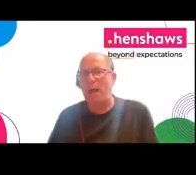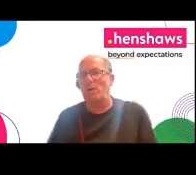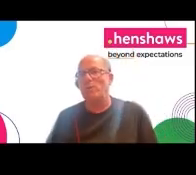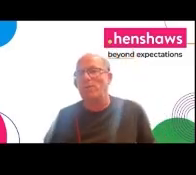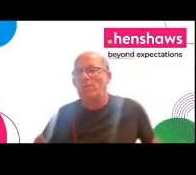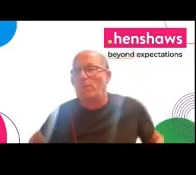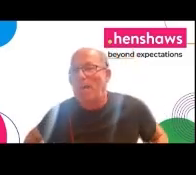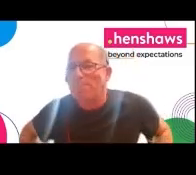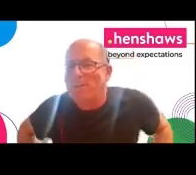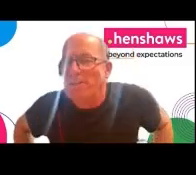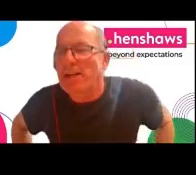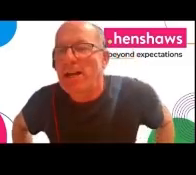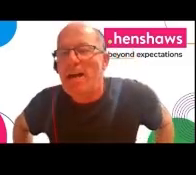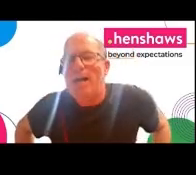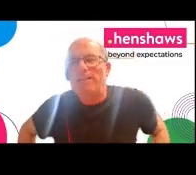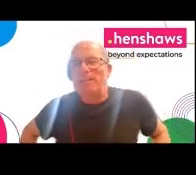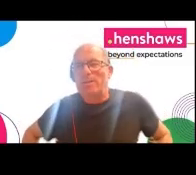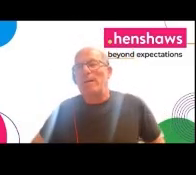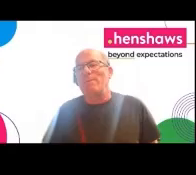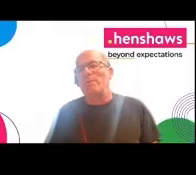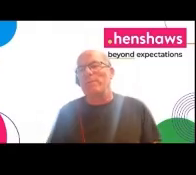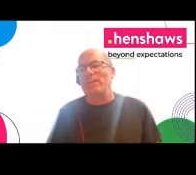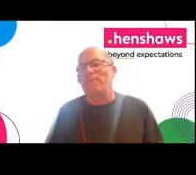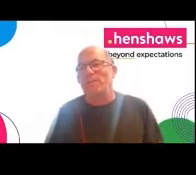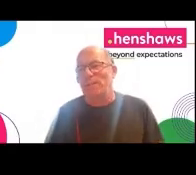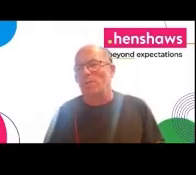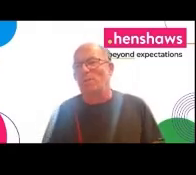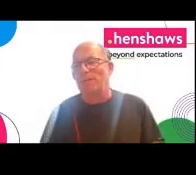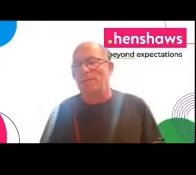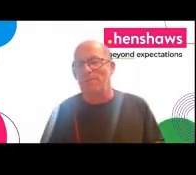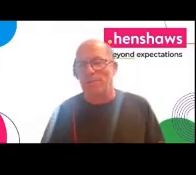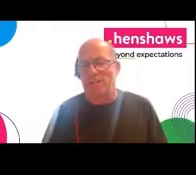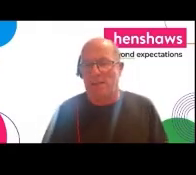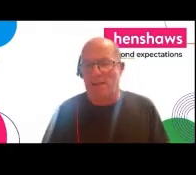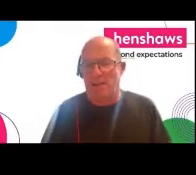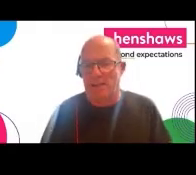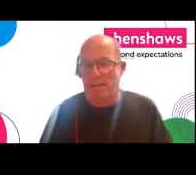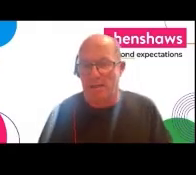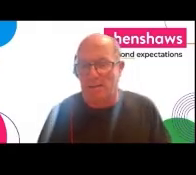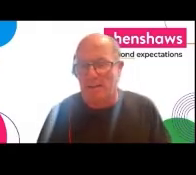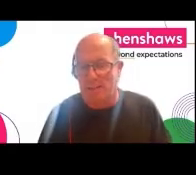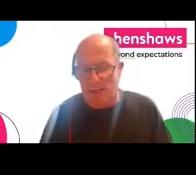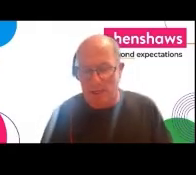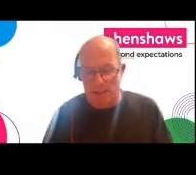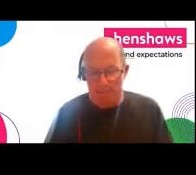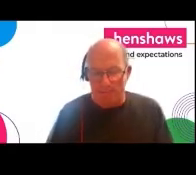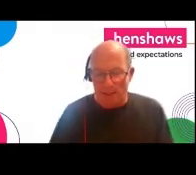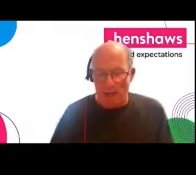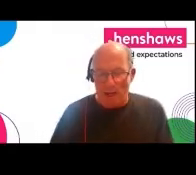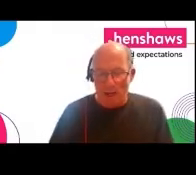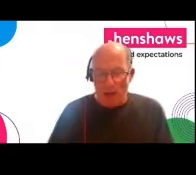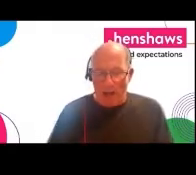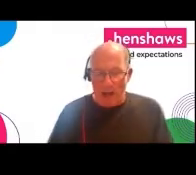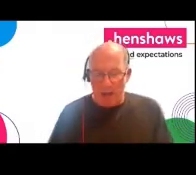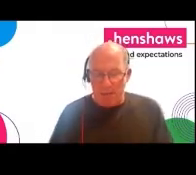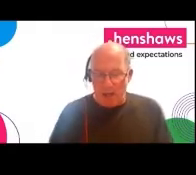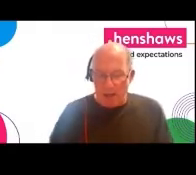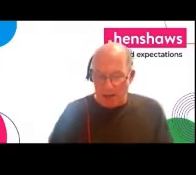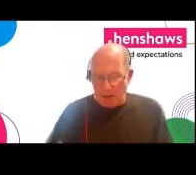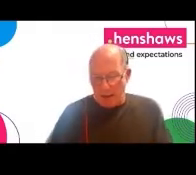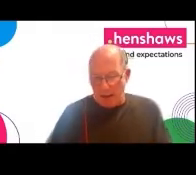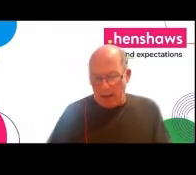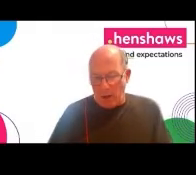Okay, this is where most of the fun happens, and this is where most of the differences, or the big differences, can take place.